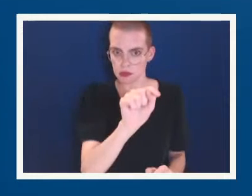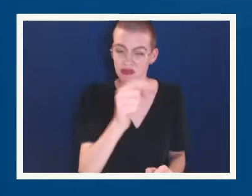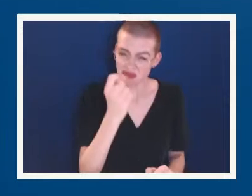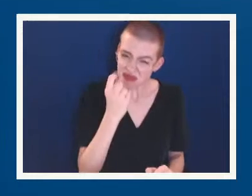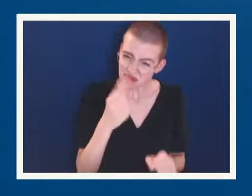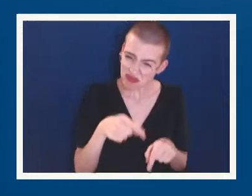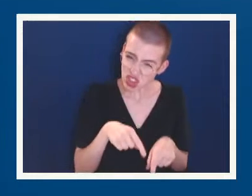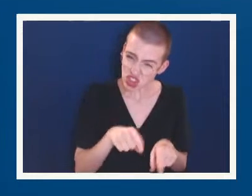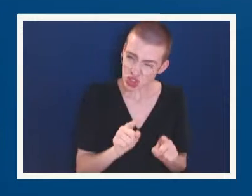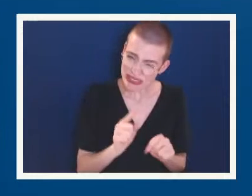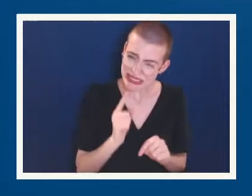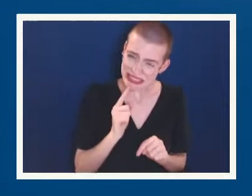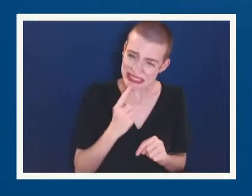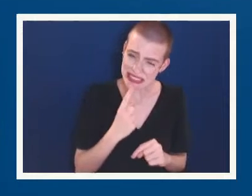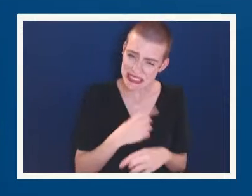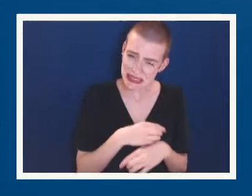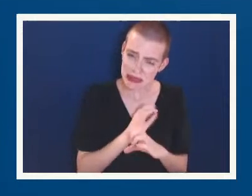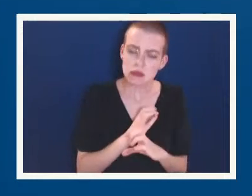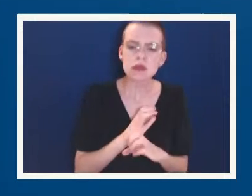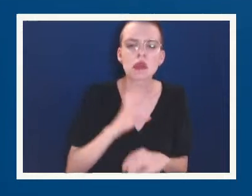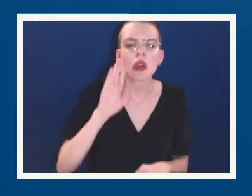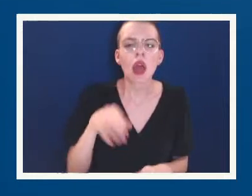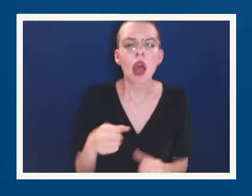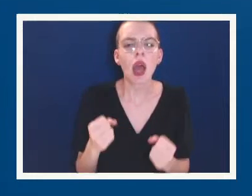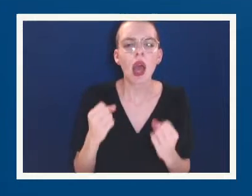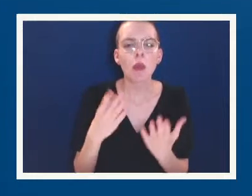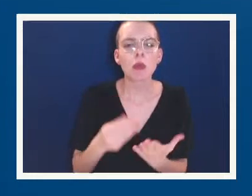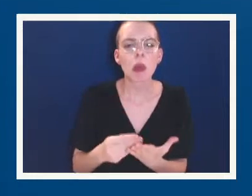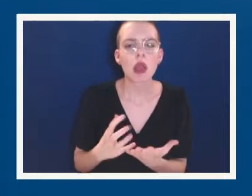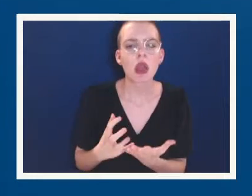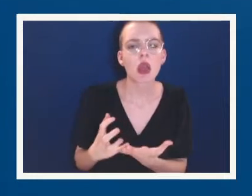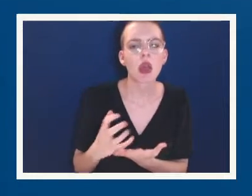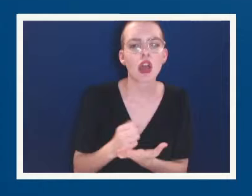much money they made in the third and fourth quarter? I mean, the second and third quarter?